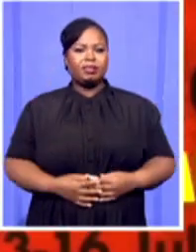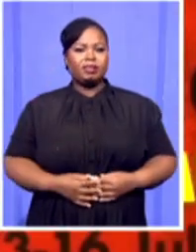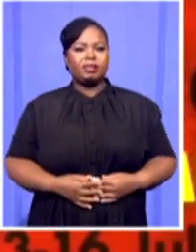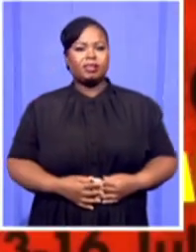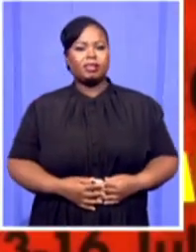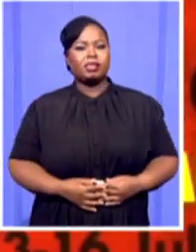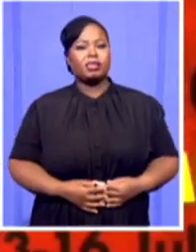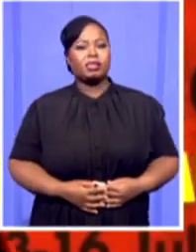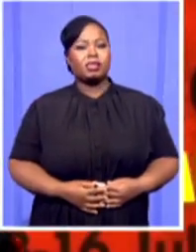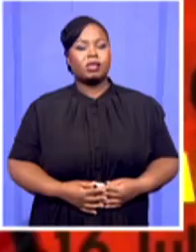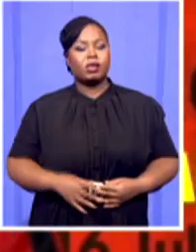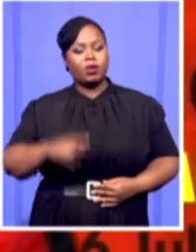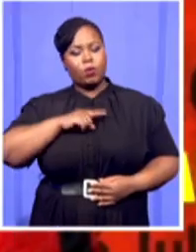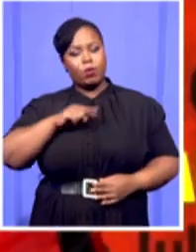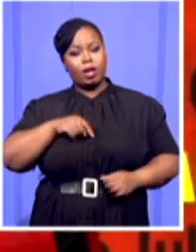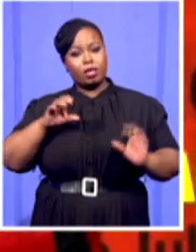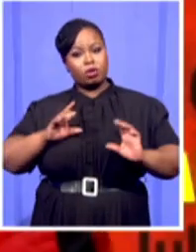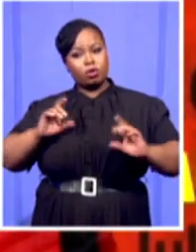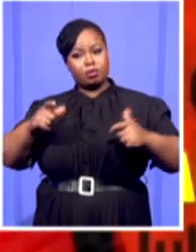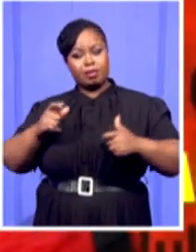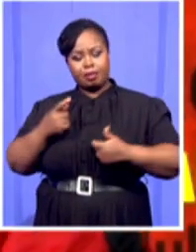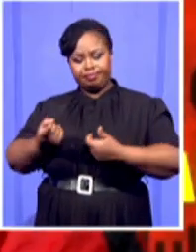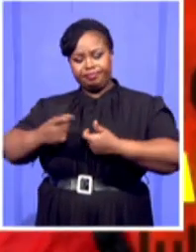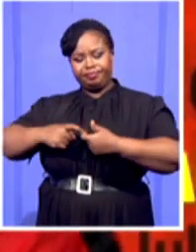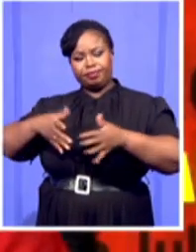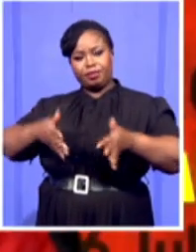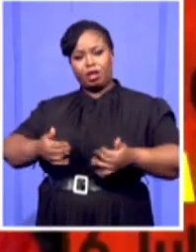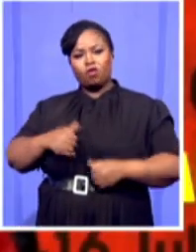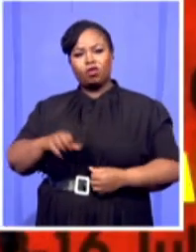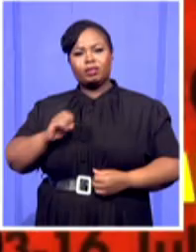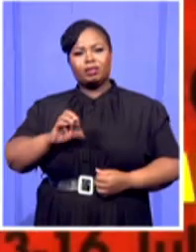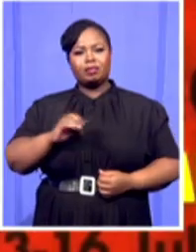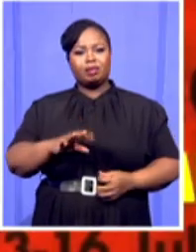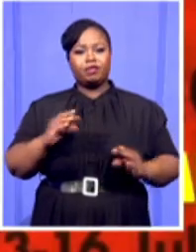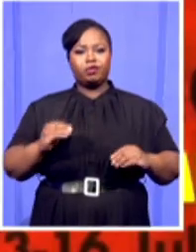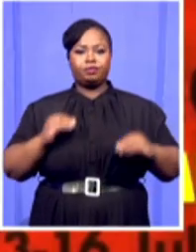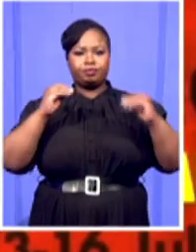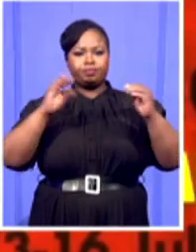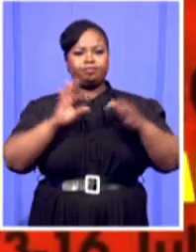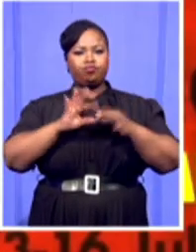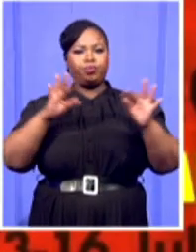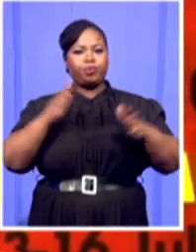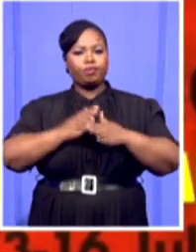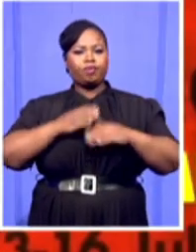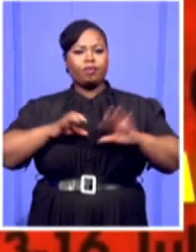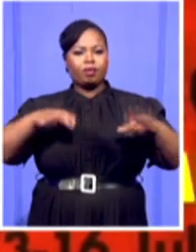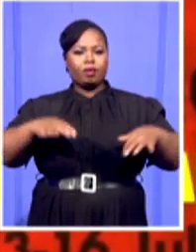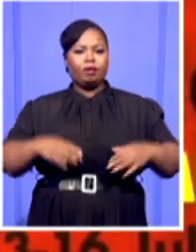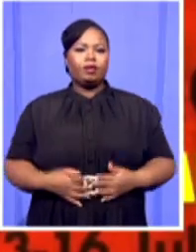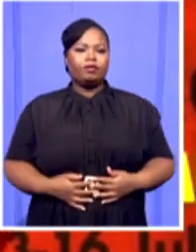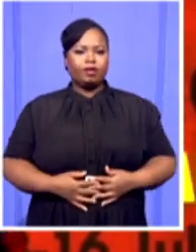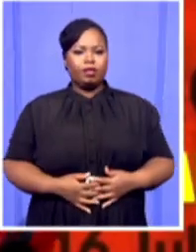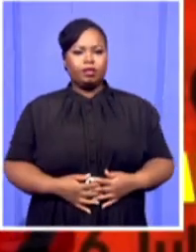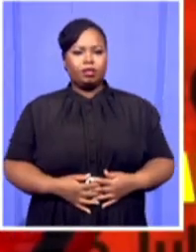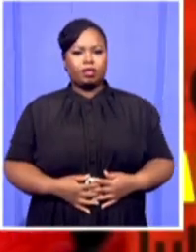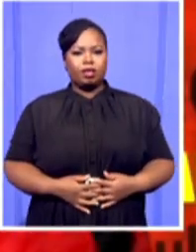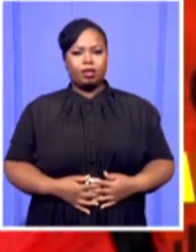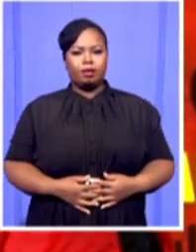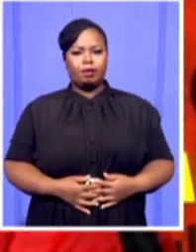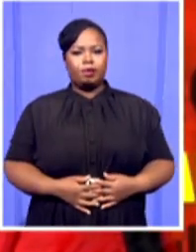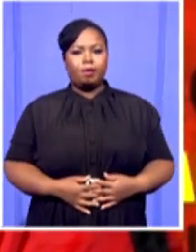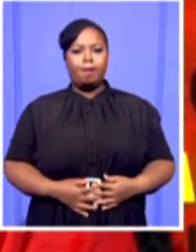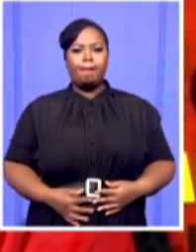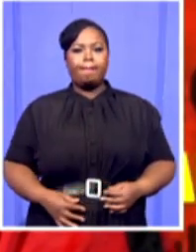even for the Congress that is coming in September, of the advanced detachment of the working class. Because